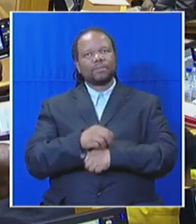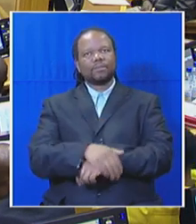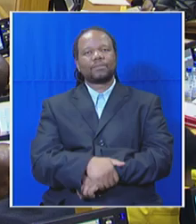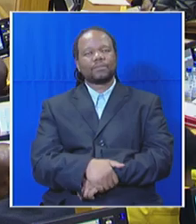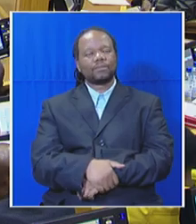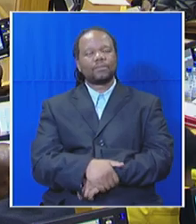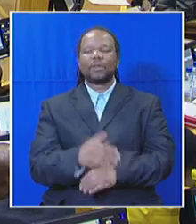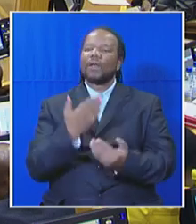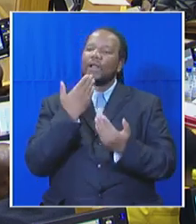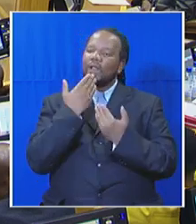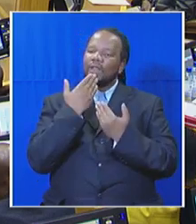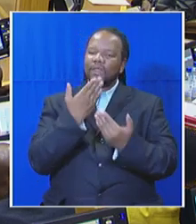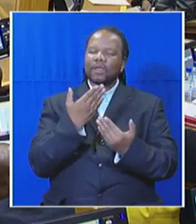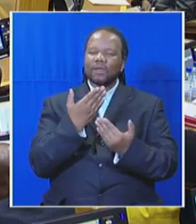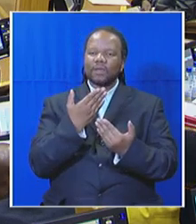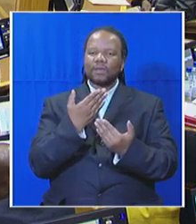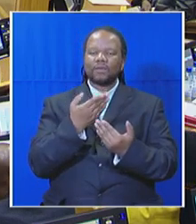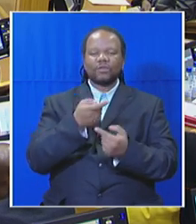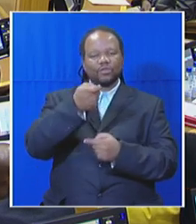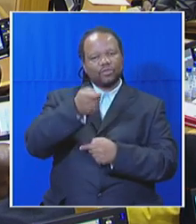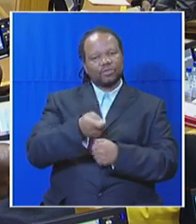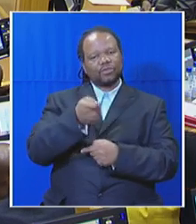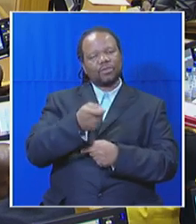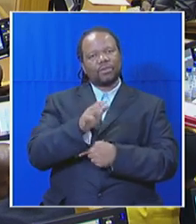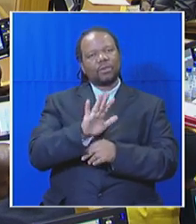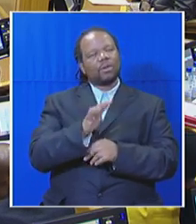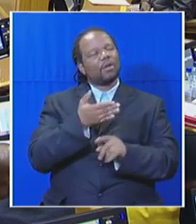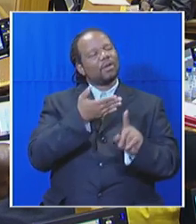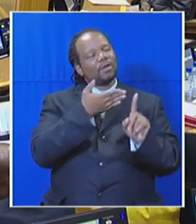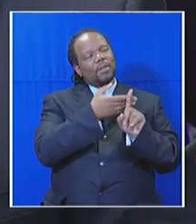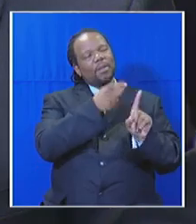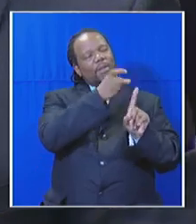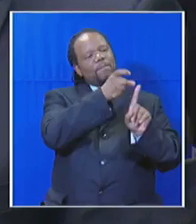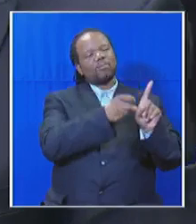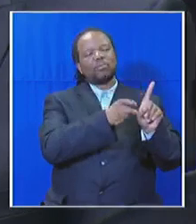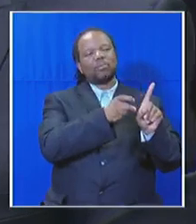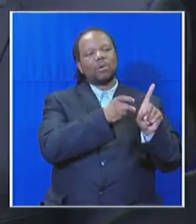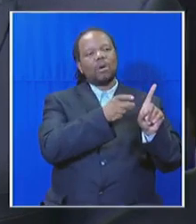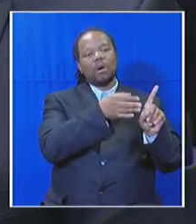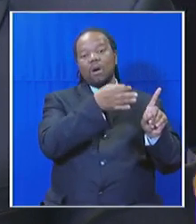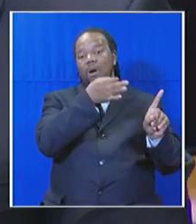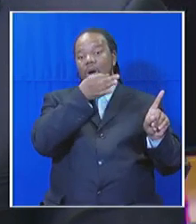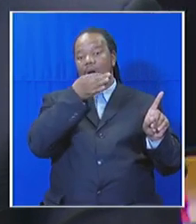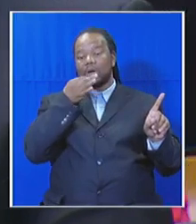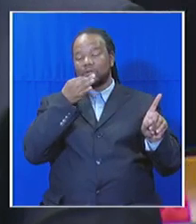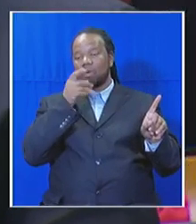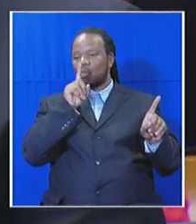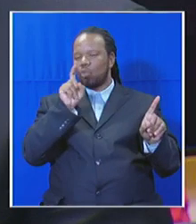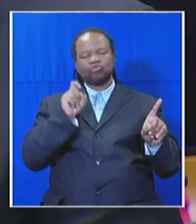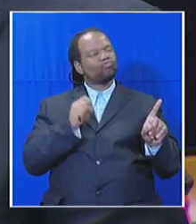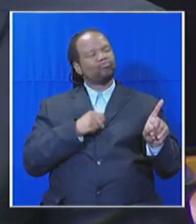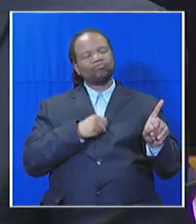No, thank you very much, Honorable Speaker. The President is not answering my question because